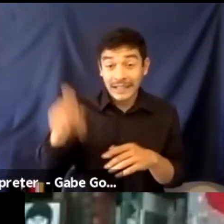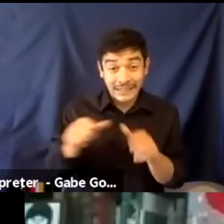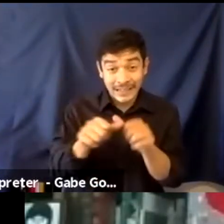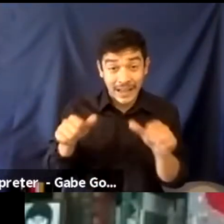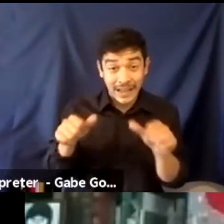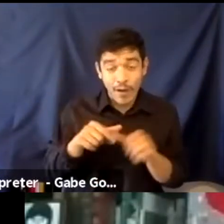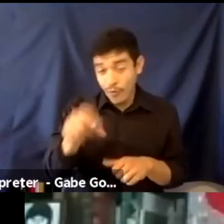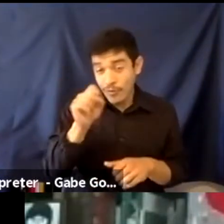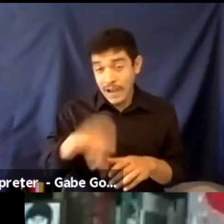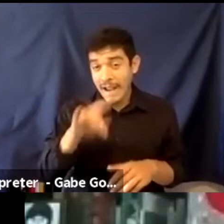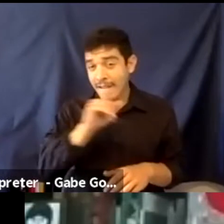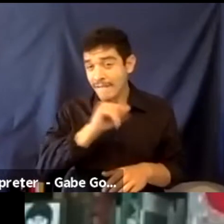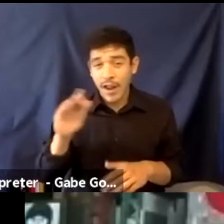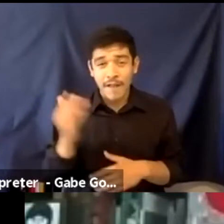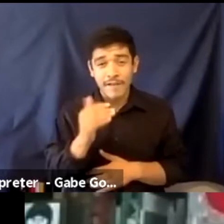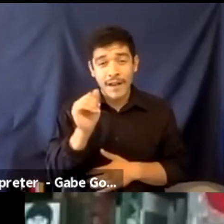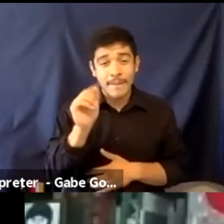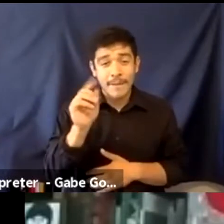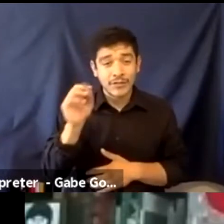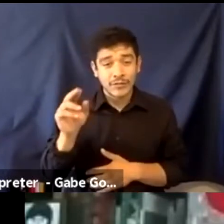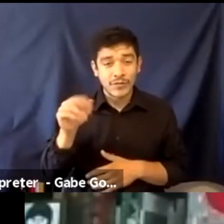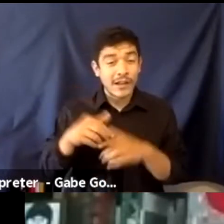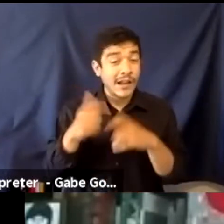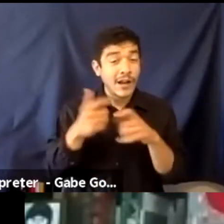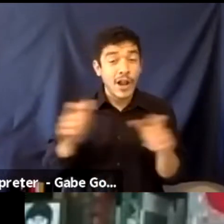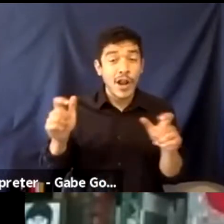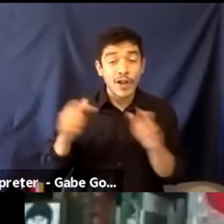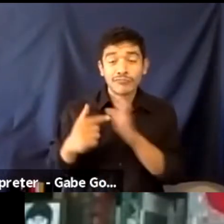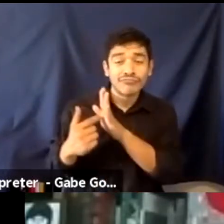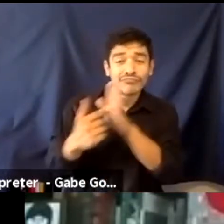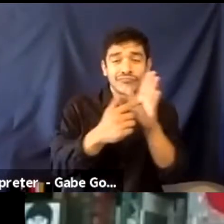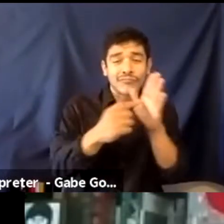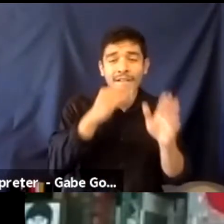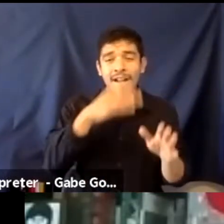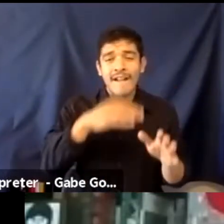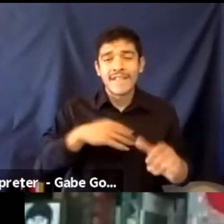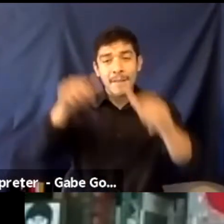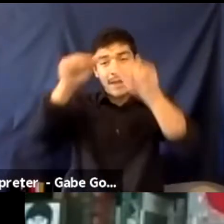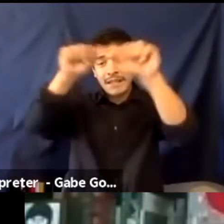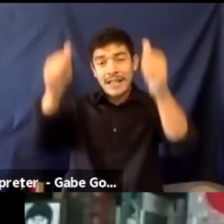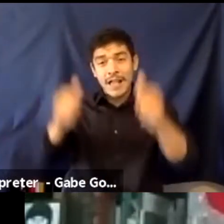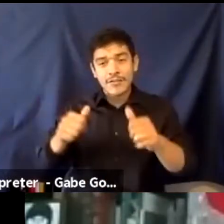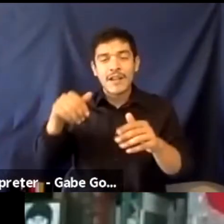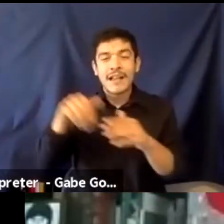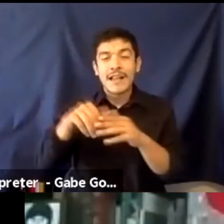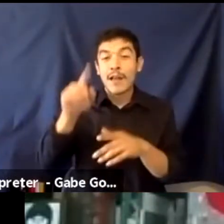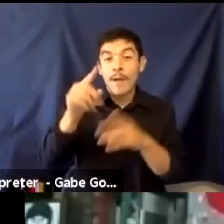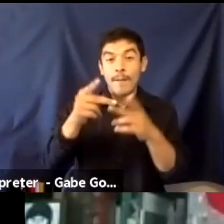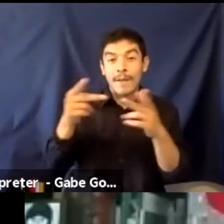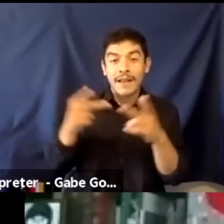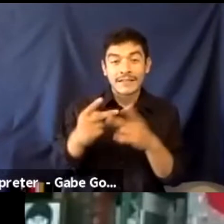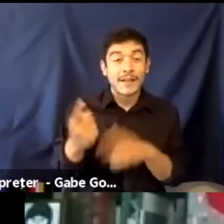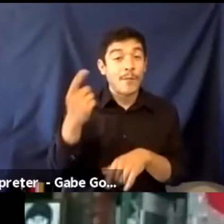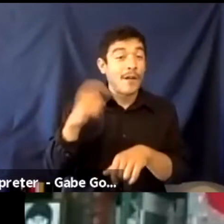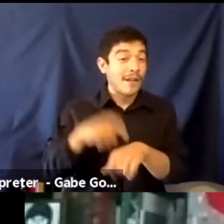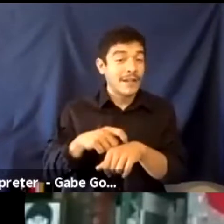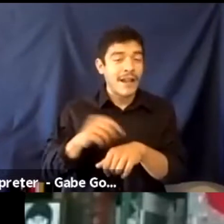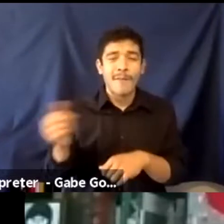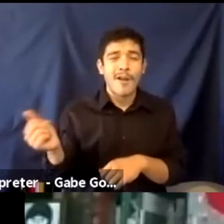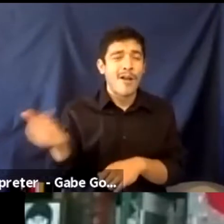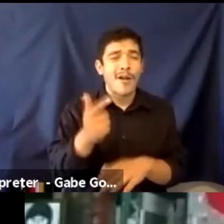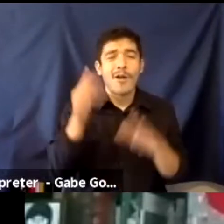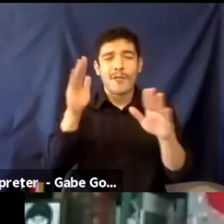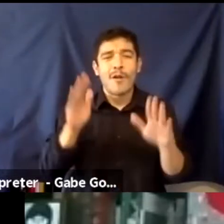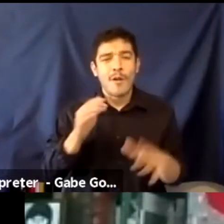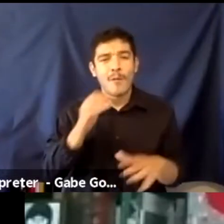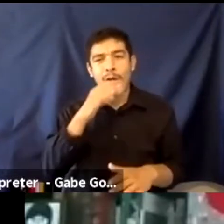find all of the ambassadors in the largest exhibit of female statues in one place at one time. And they're all incredible